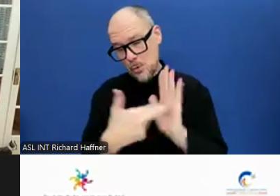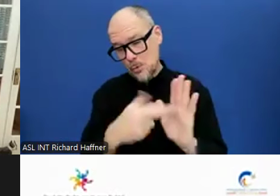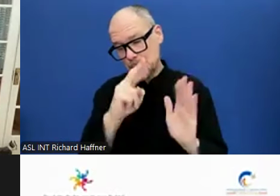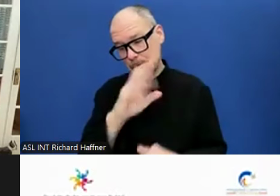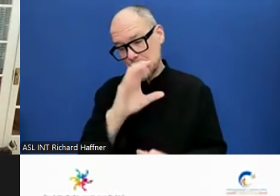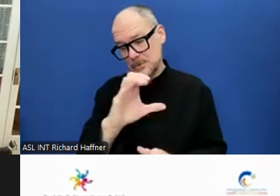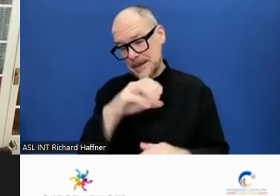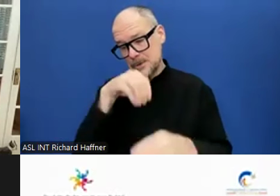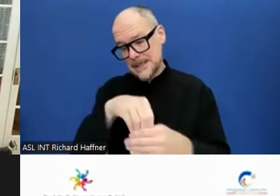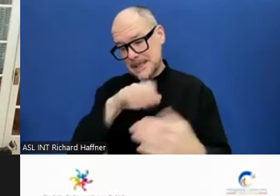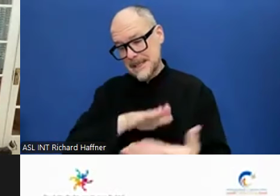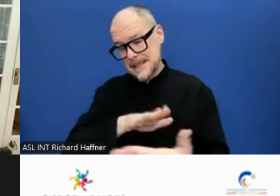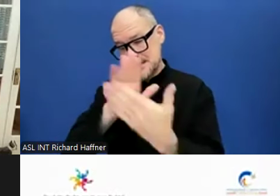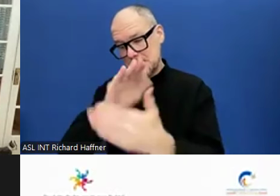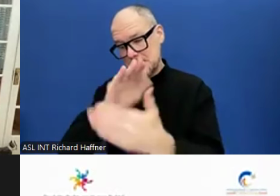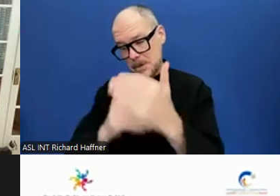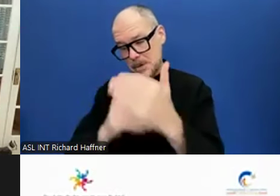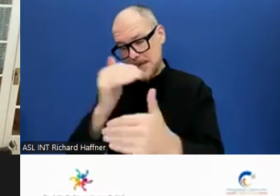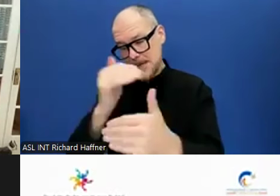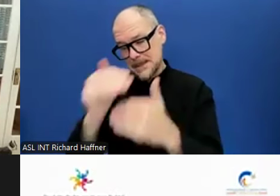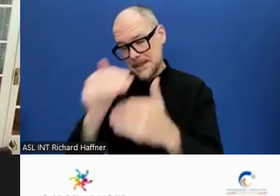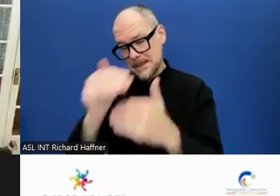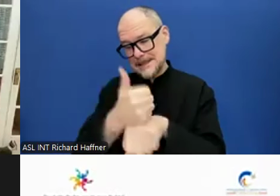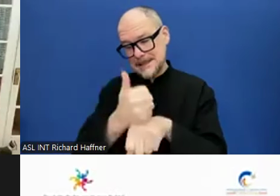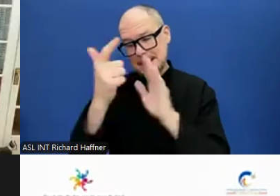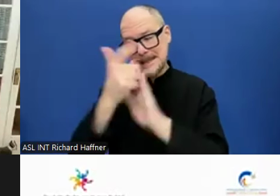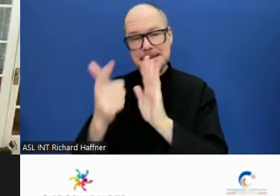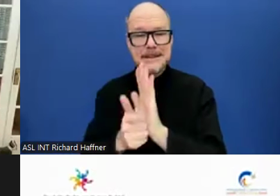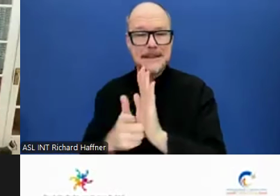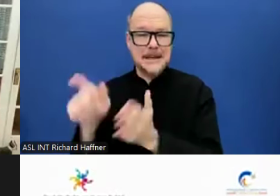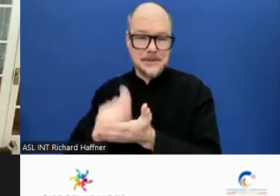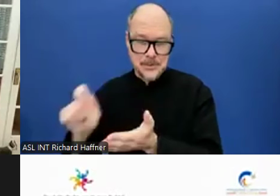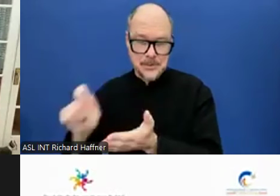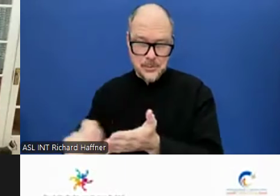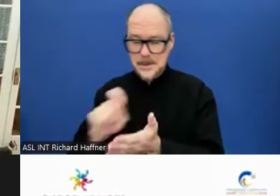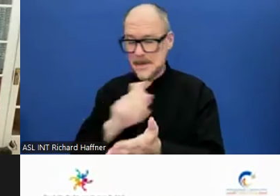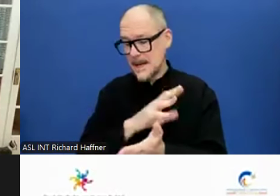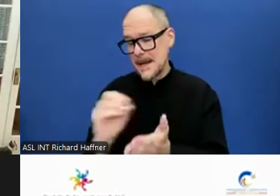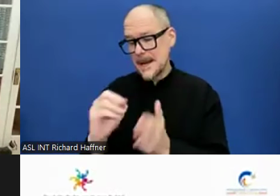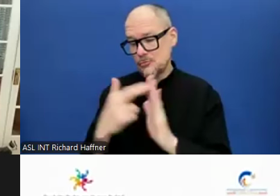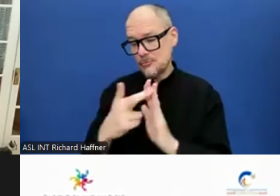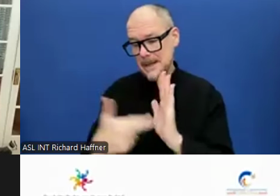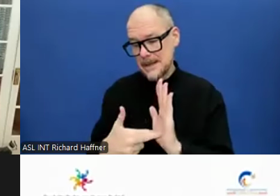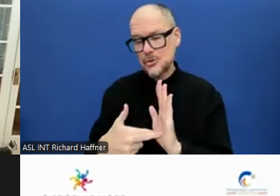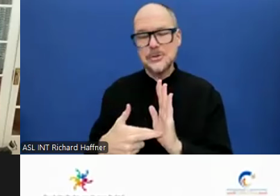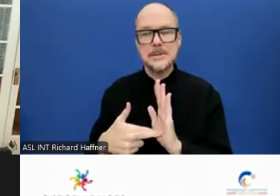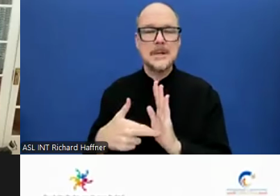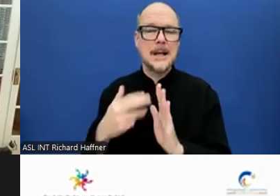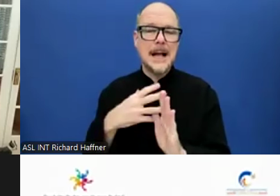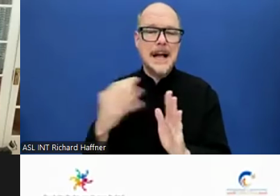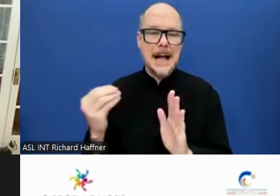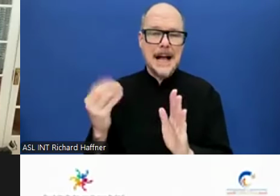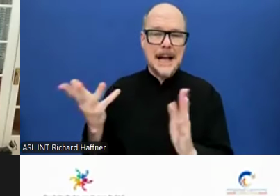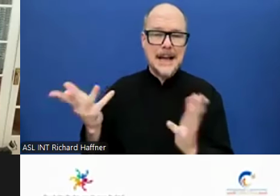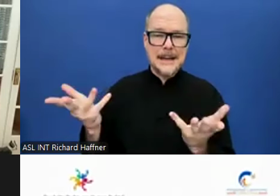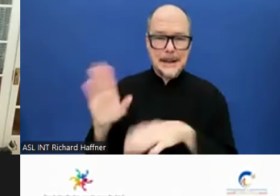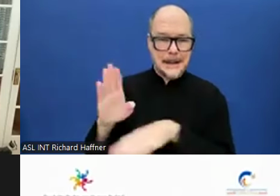hearing process as set in statute regulation, as well maybe at minimum that.